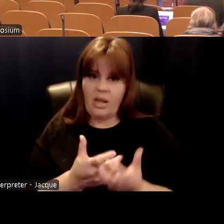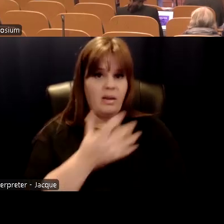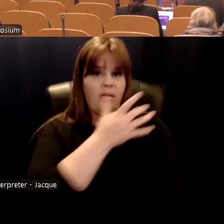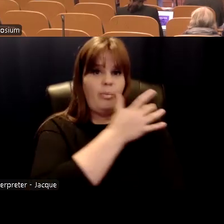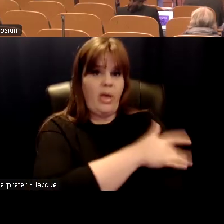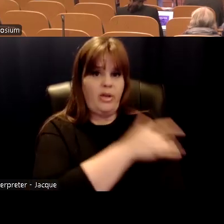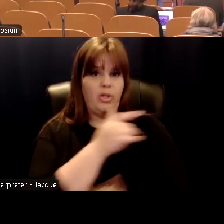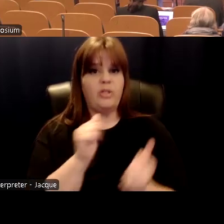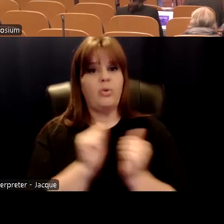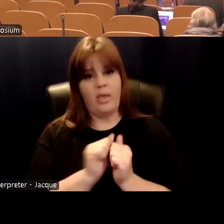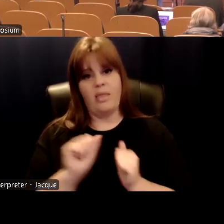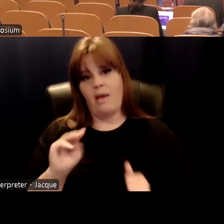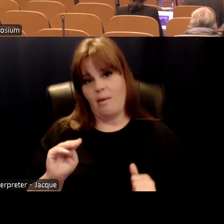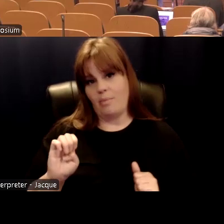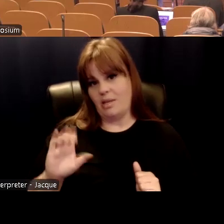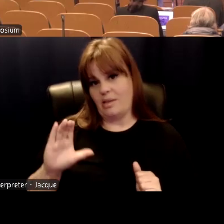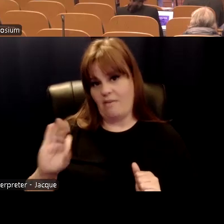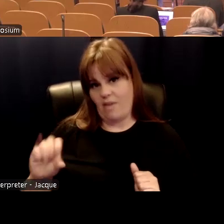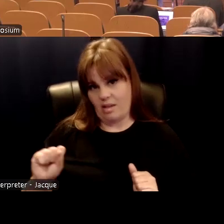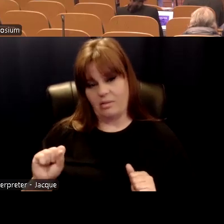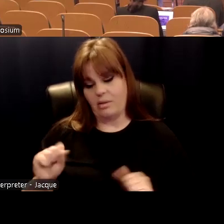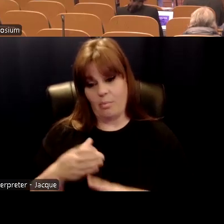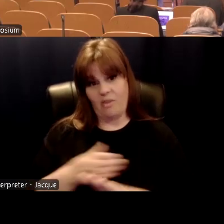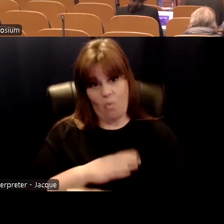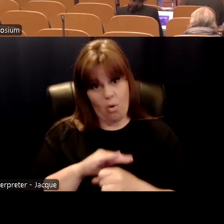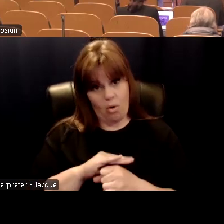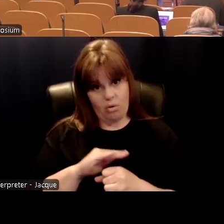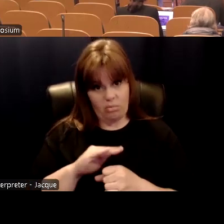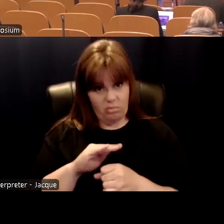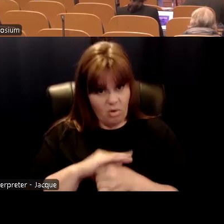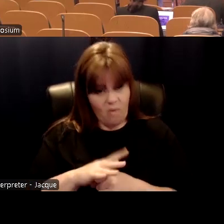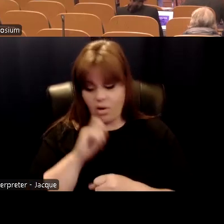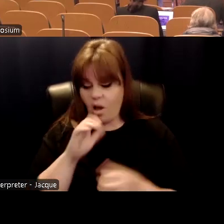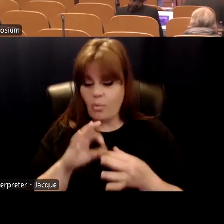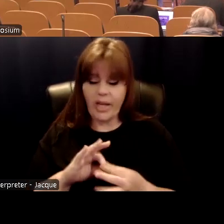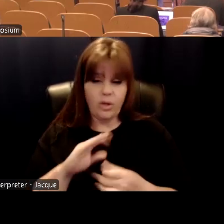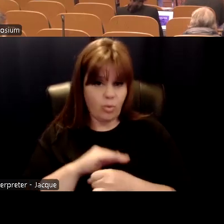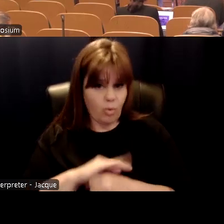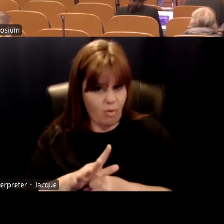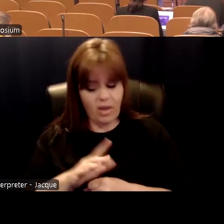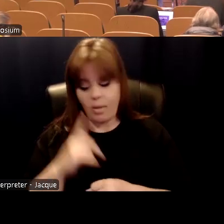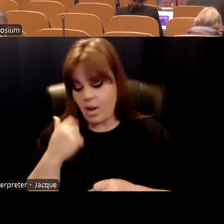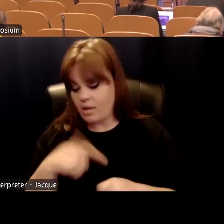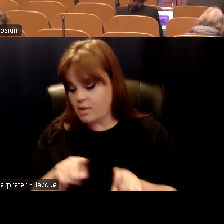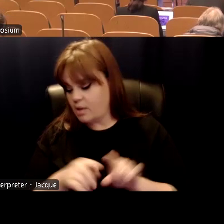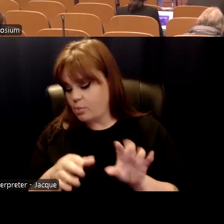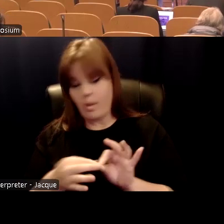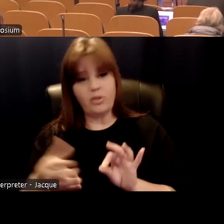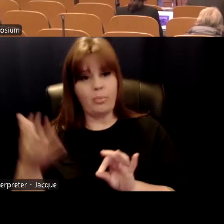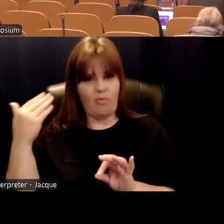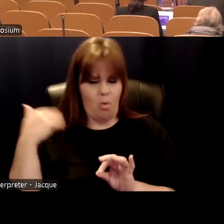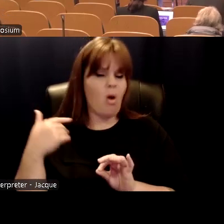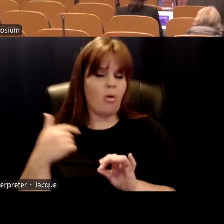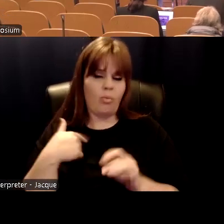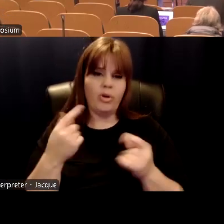had ME/CFS prior to COVID or unrelated to COVID. As we've mentioned before, we are trying to expand